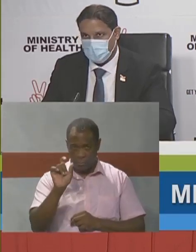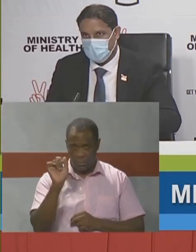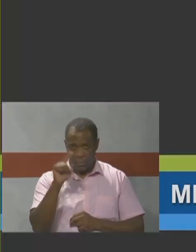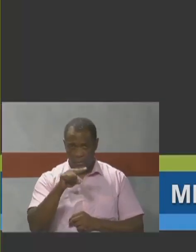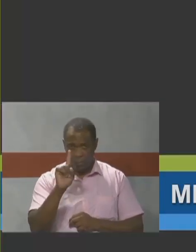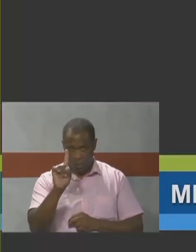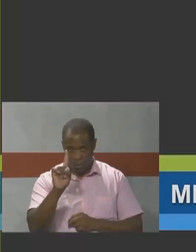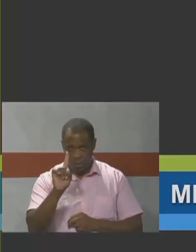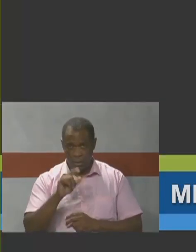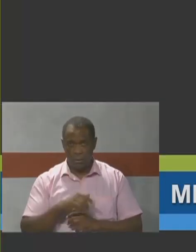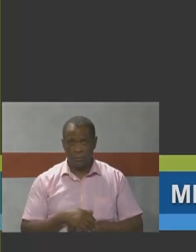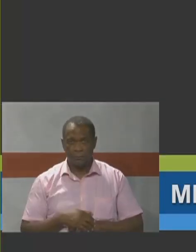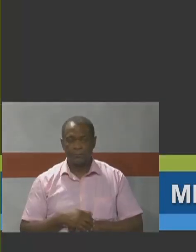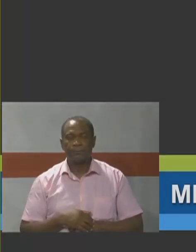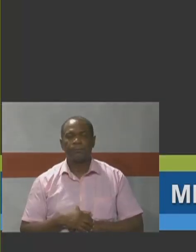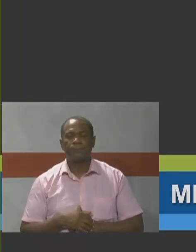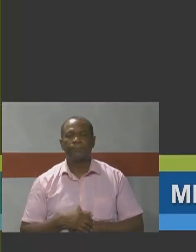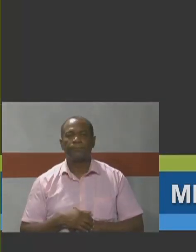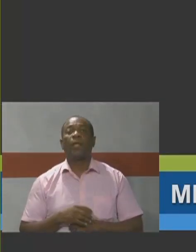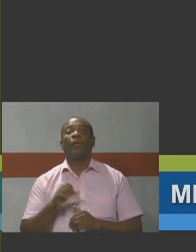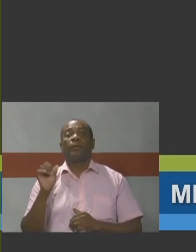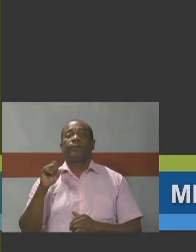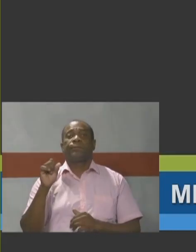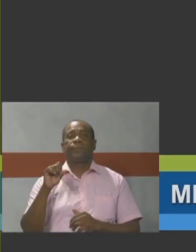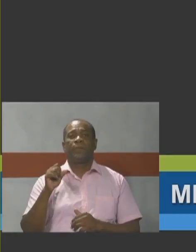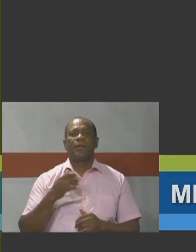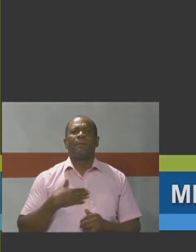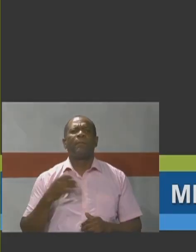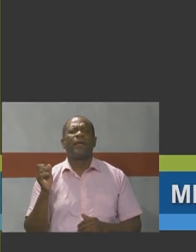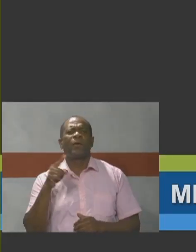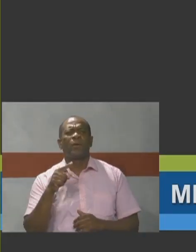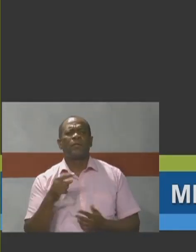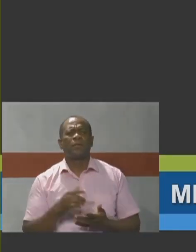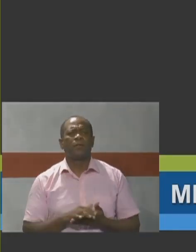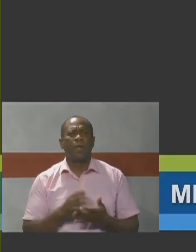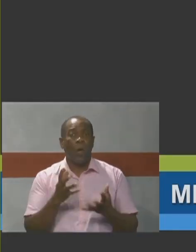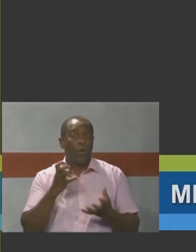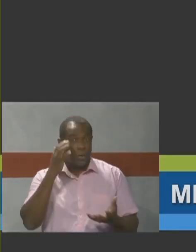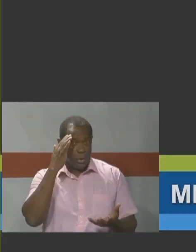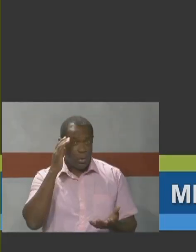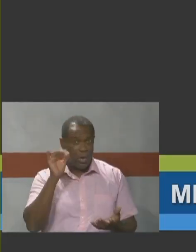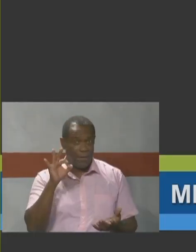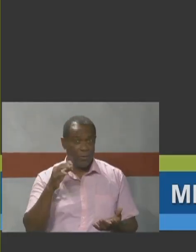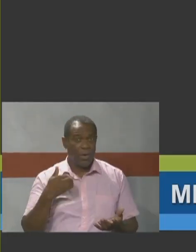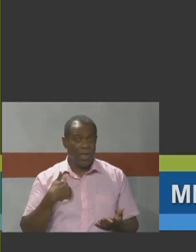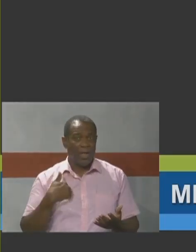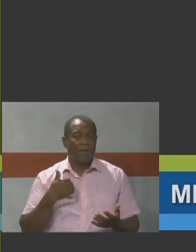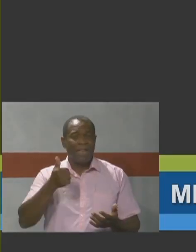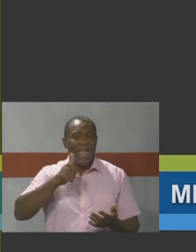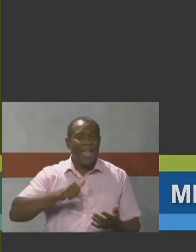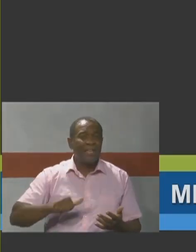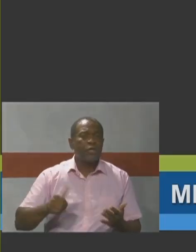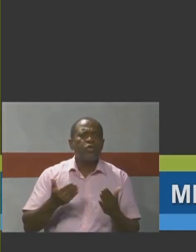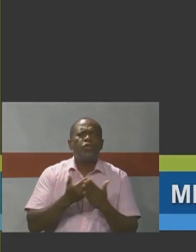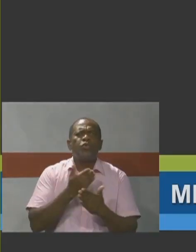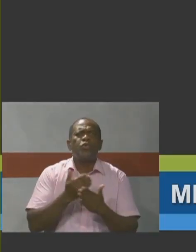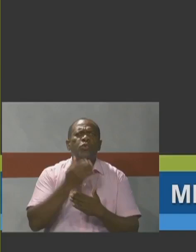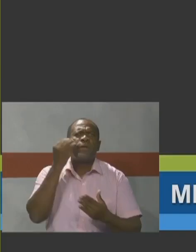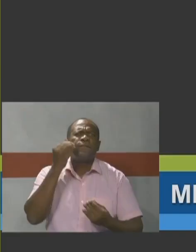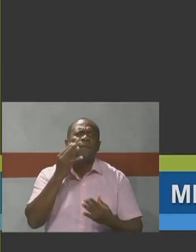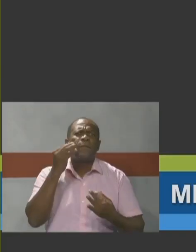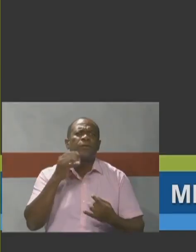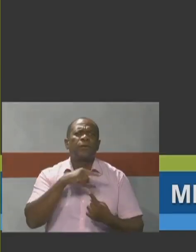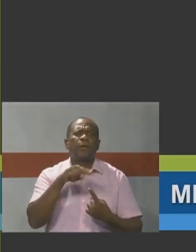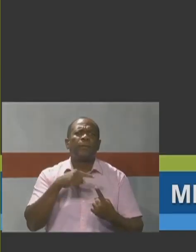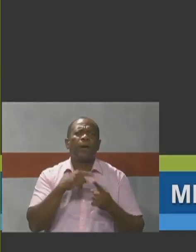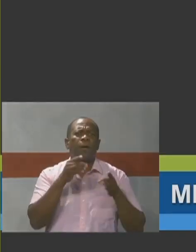Yes, my follow-up question is, I wanted to know if there's been any update regarding the